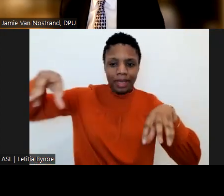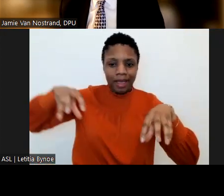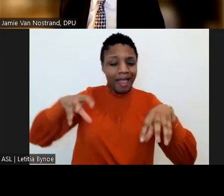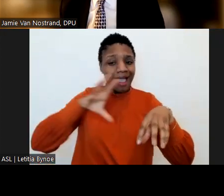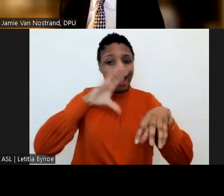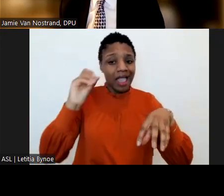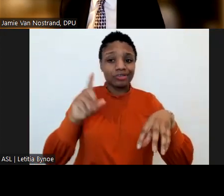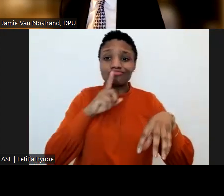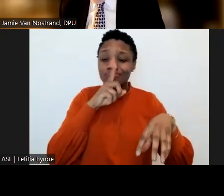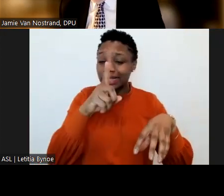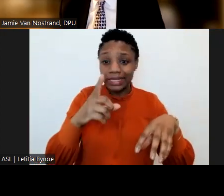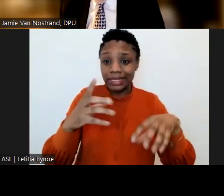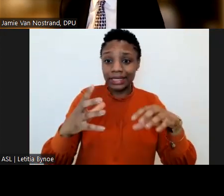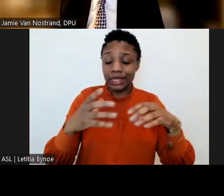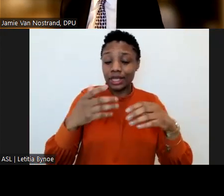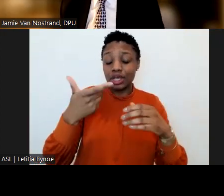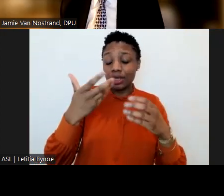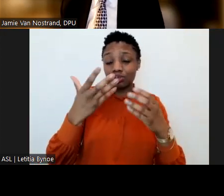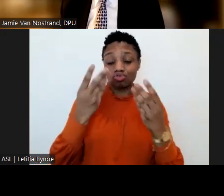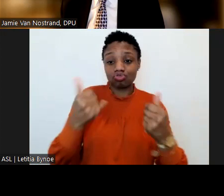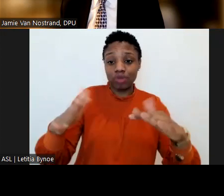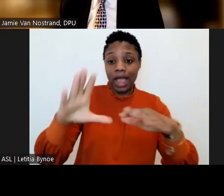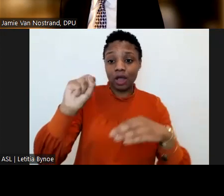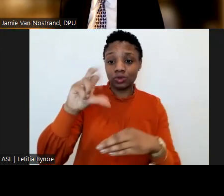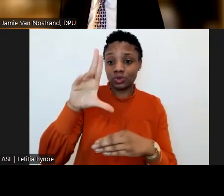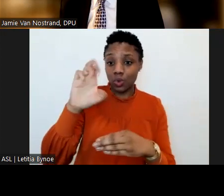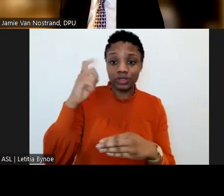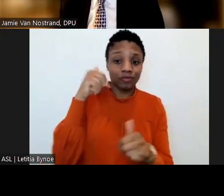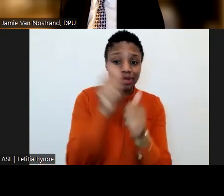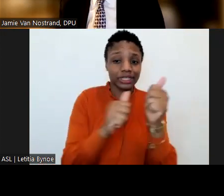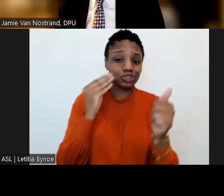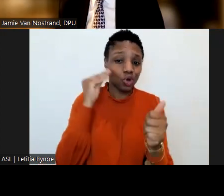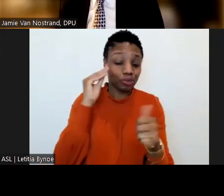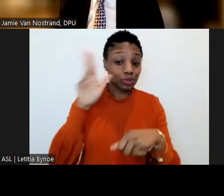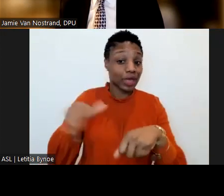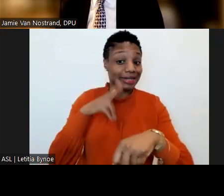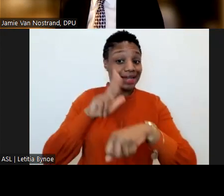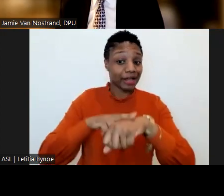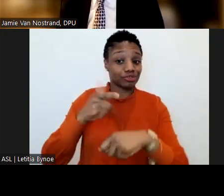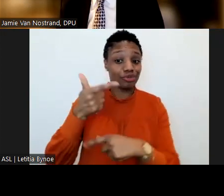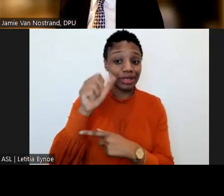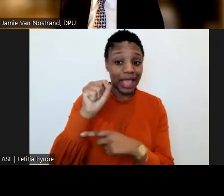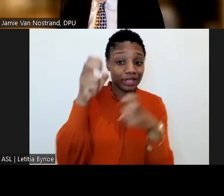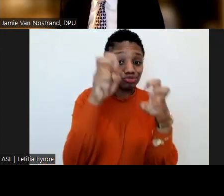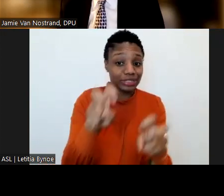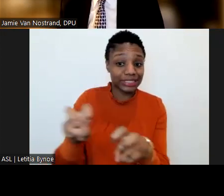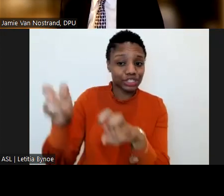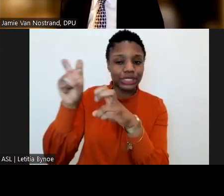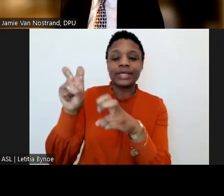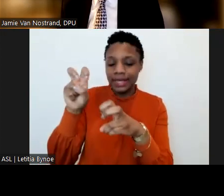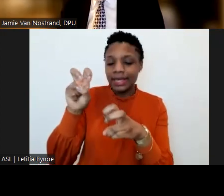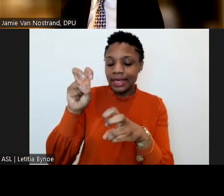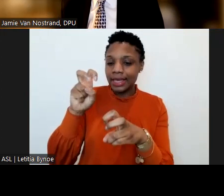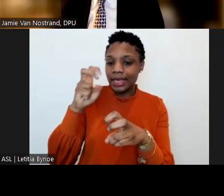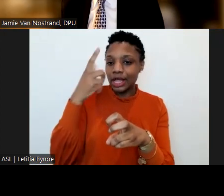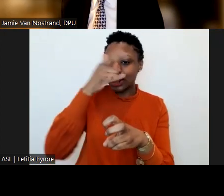source electric heat pumps within each house. So in terms of the natural gas transition, the just transition, it looks a lot like